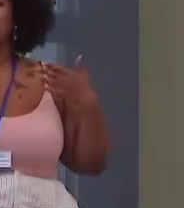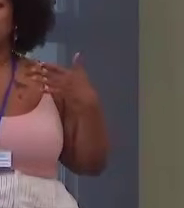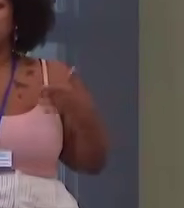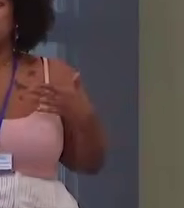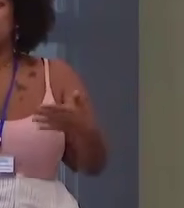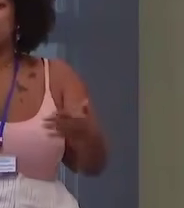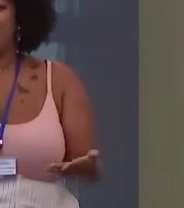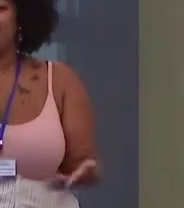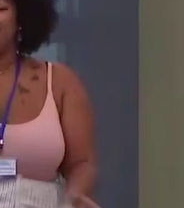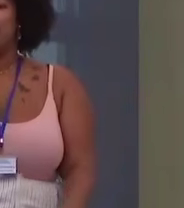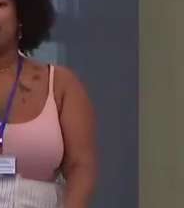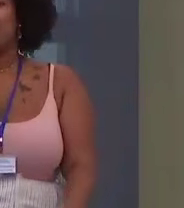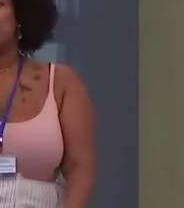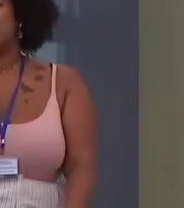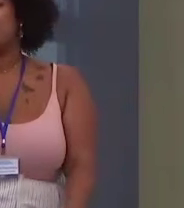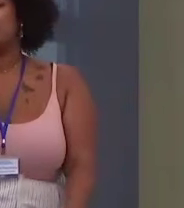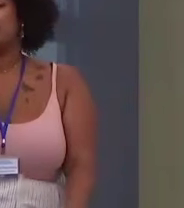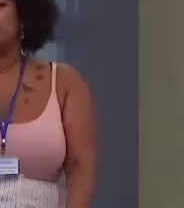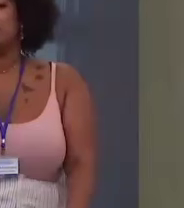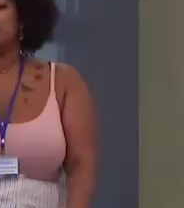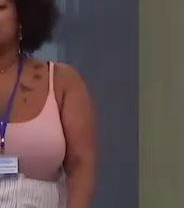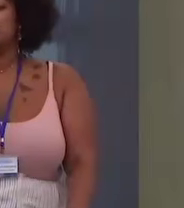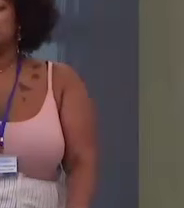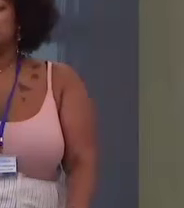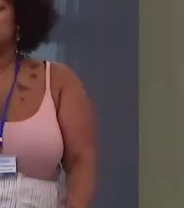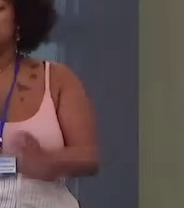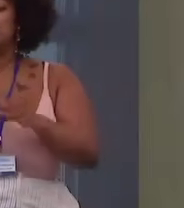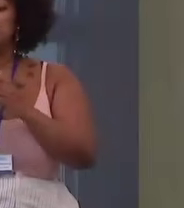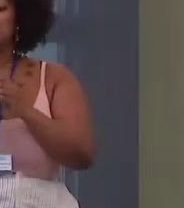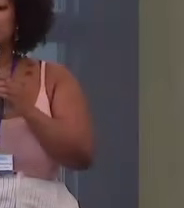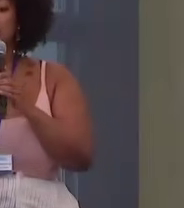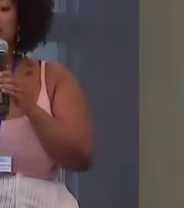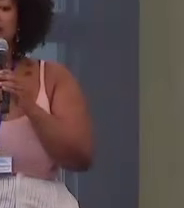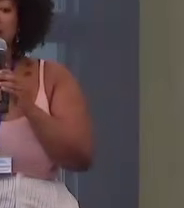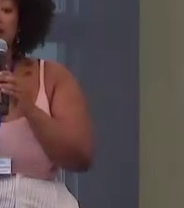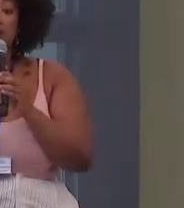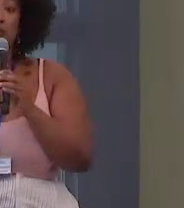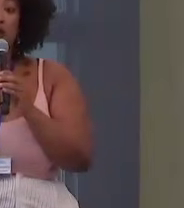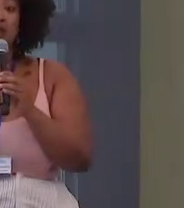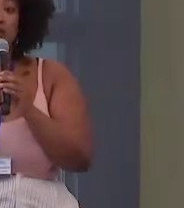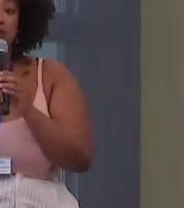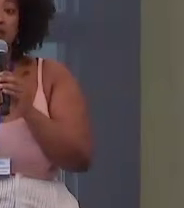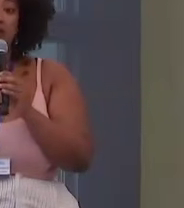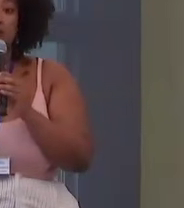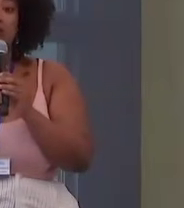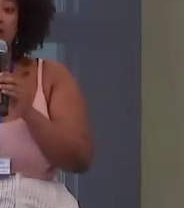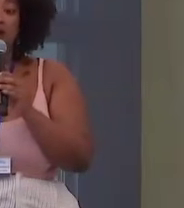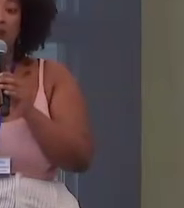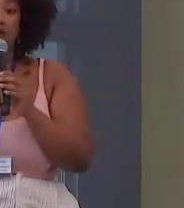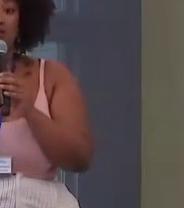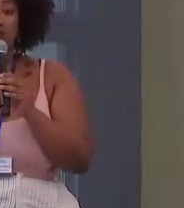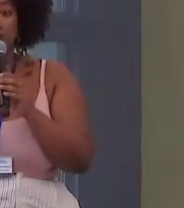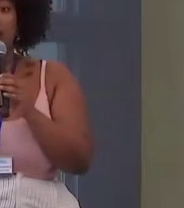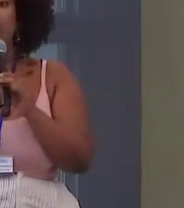not just be that, but I feel like if you feel that your disability is something that you 100% are going to